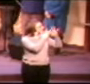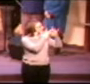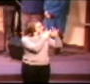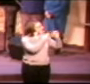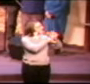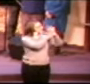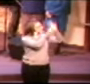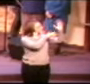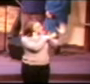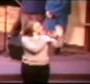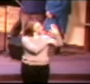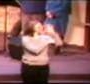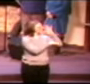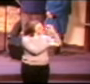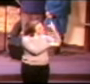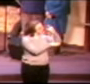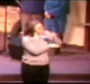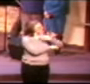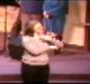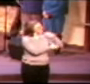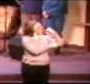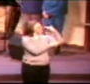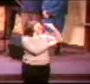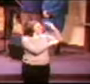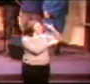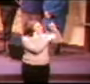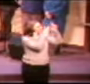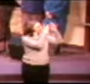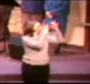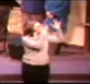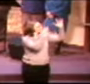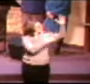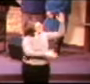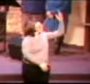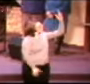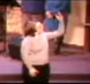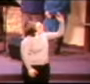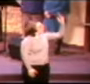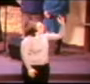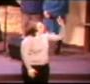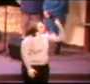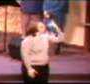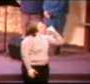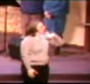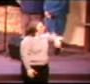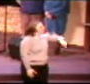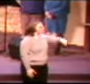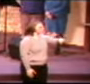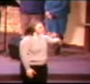light of your face shine on